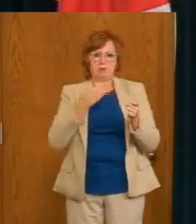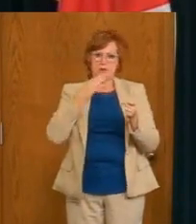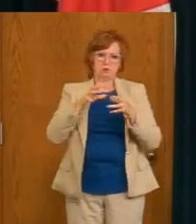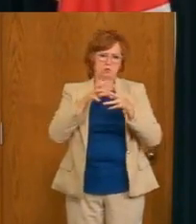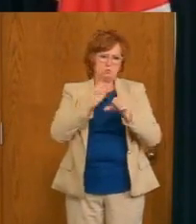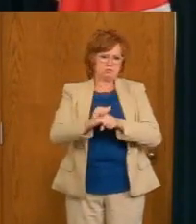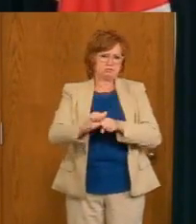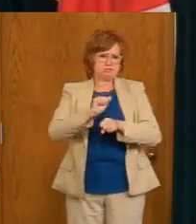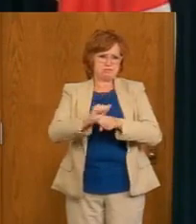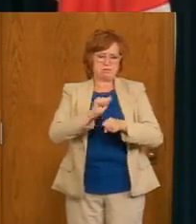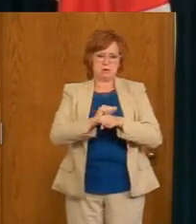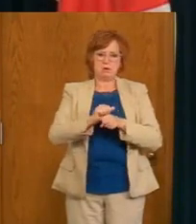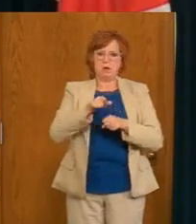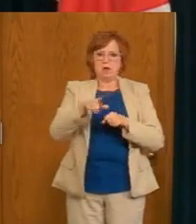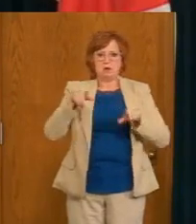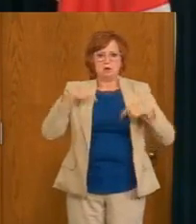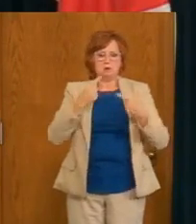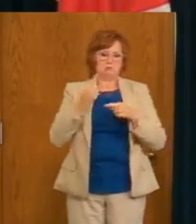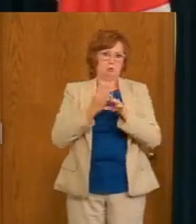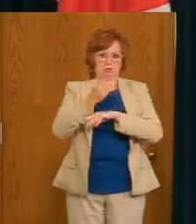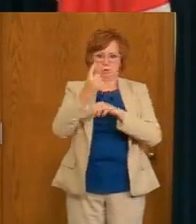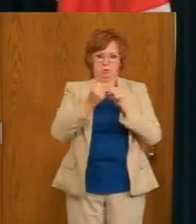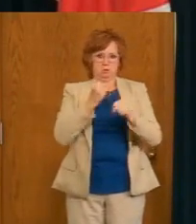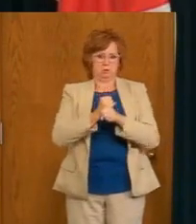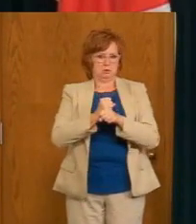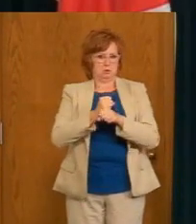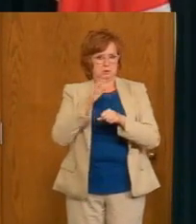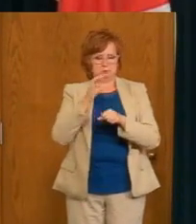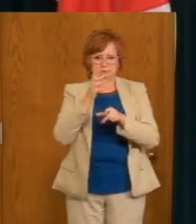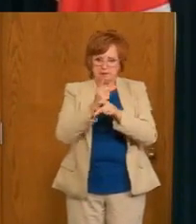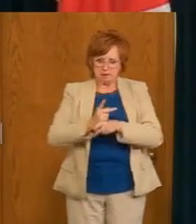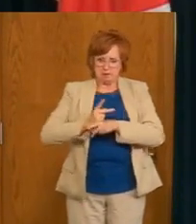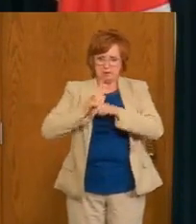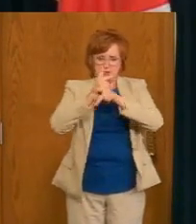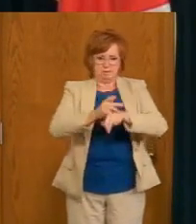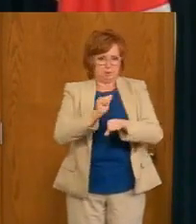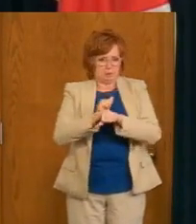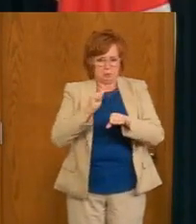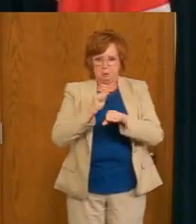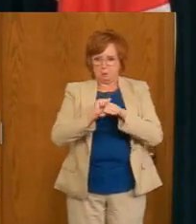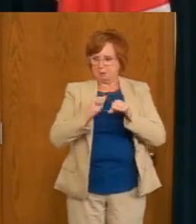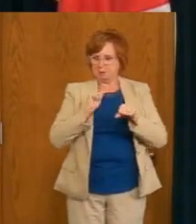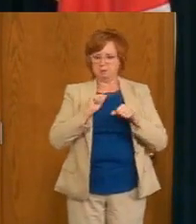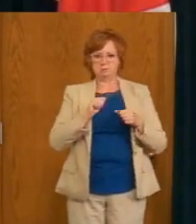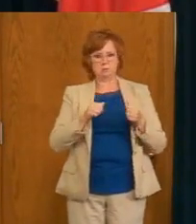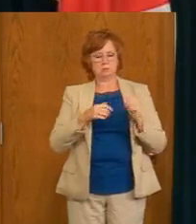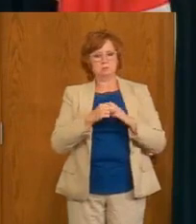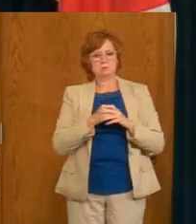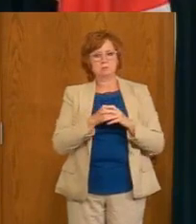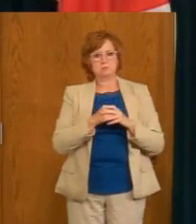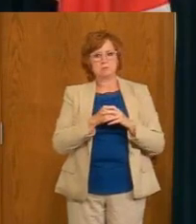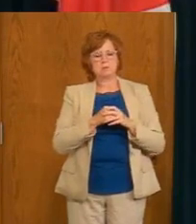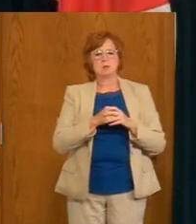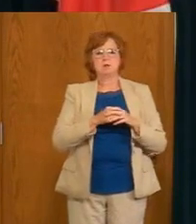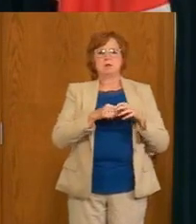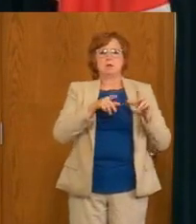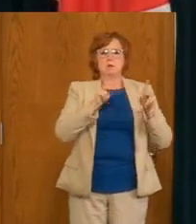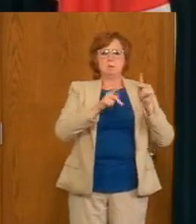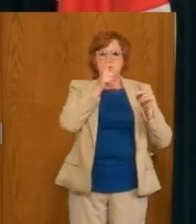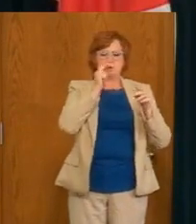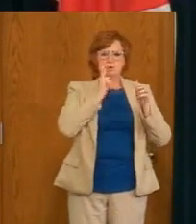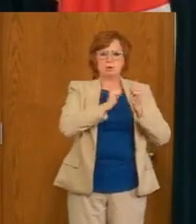degree of caution for the last year plus. The people that care for our patients and keep all of our healthcare facilities in all